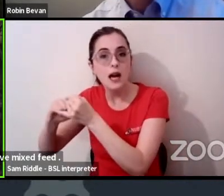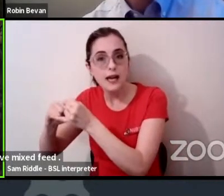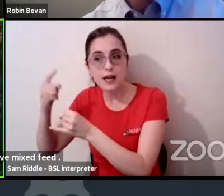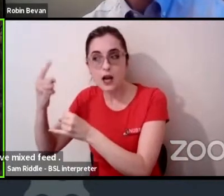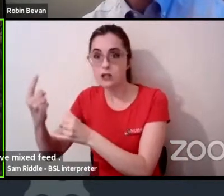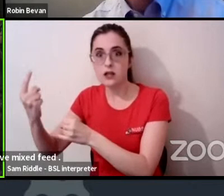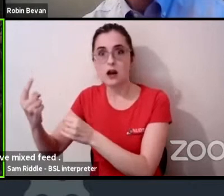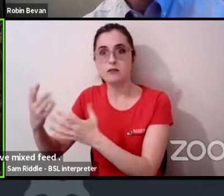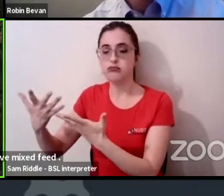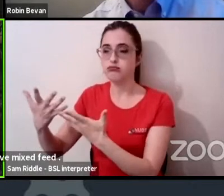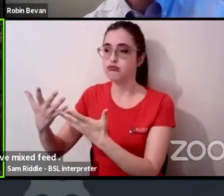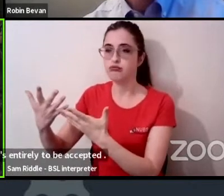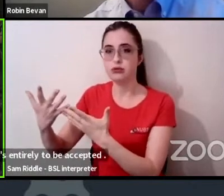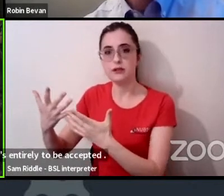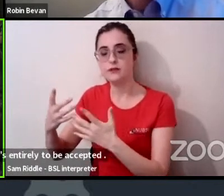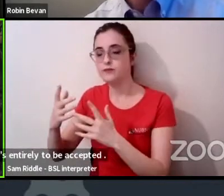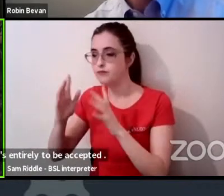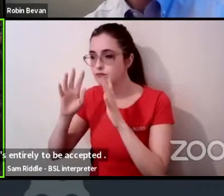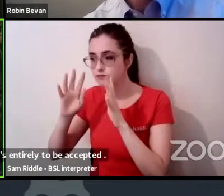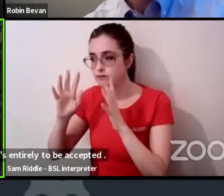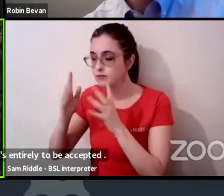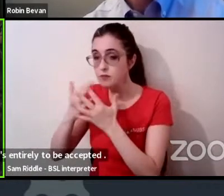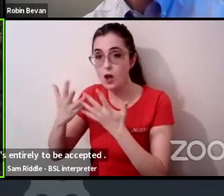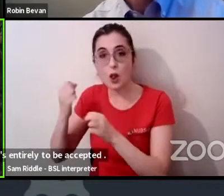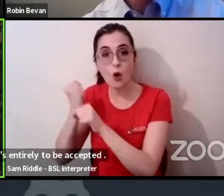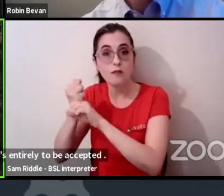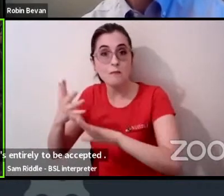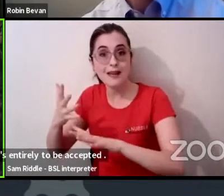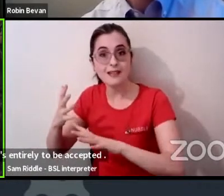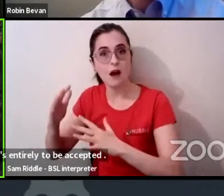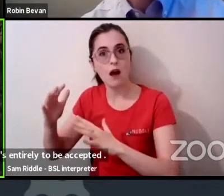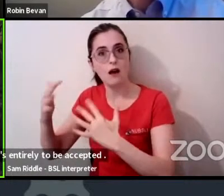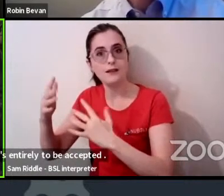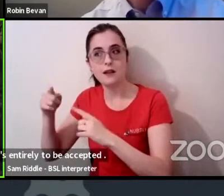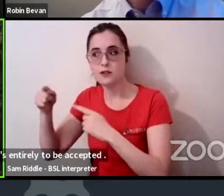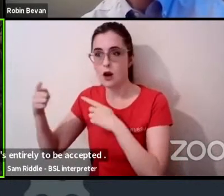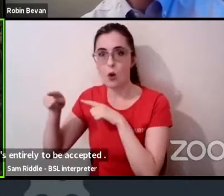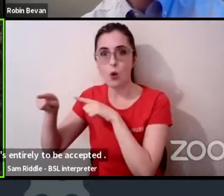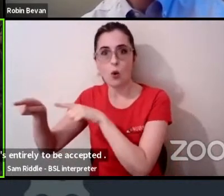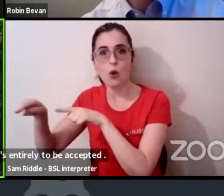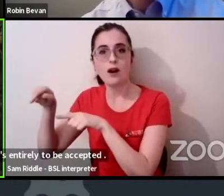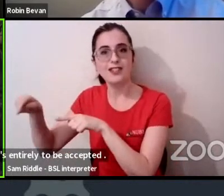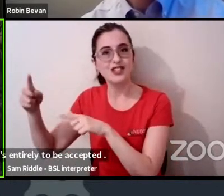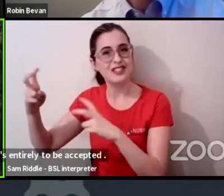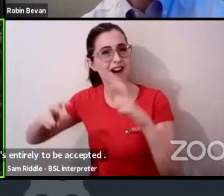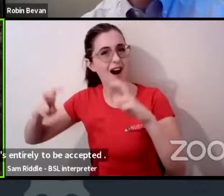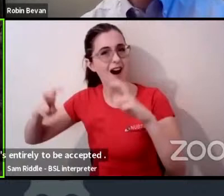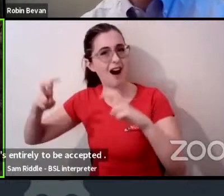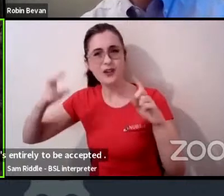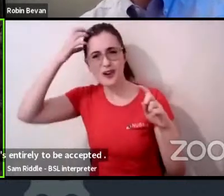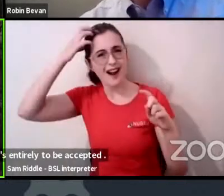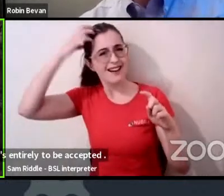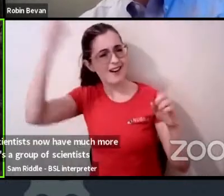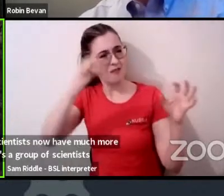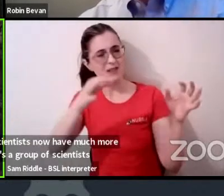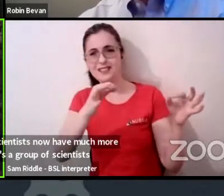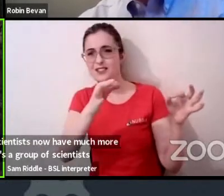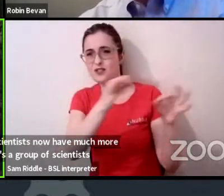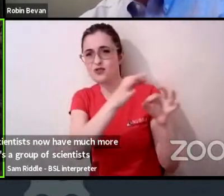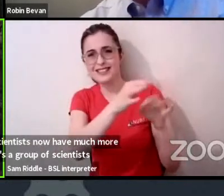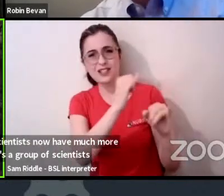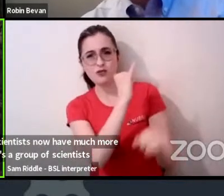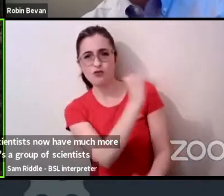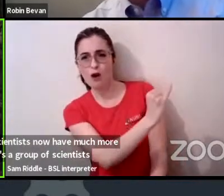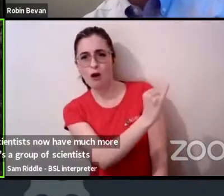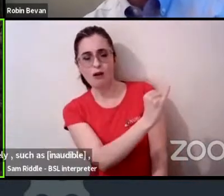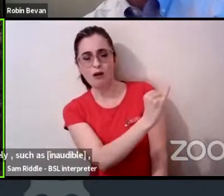herself a lot of media attention, and we're really pleased with that, who is arguing that the government strategy is wrong, that school return